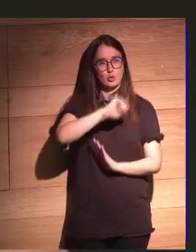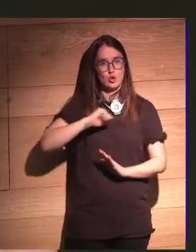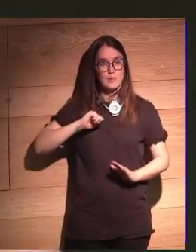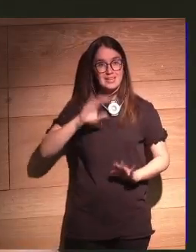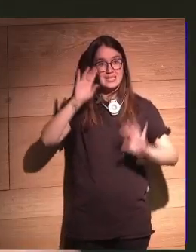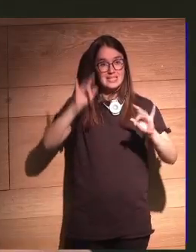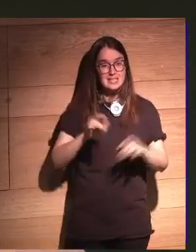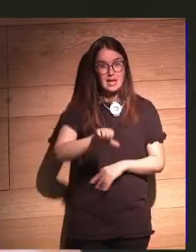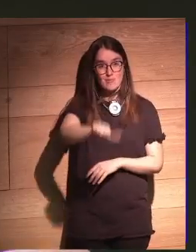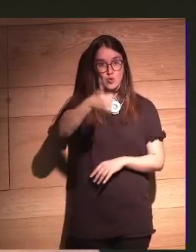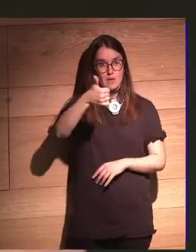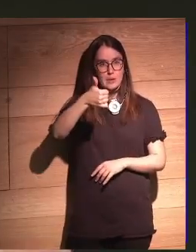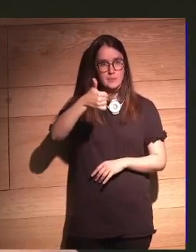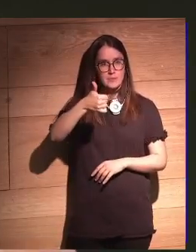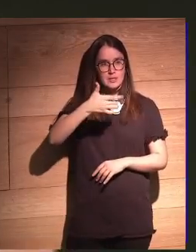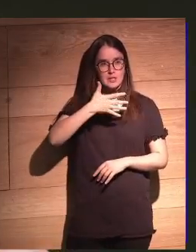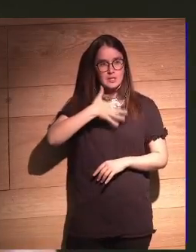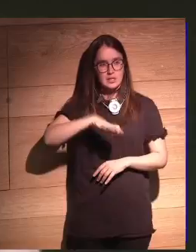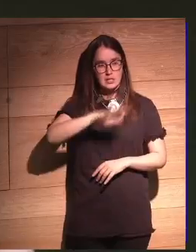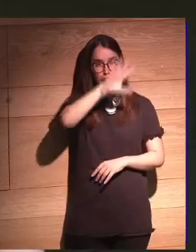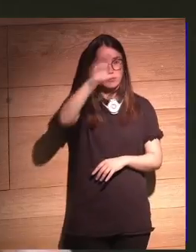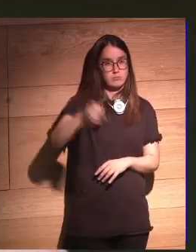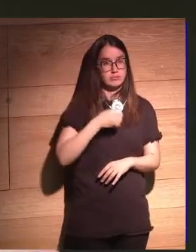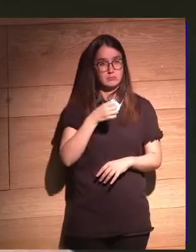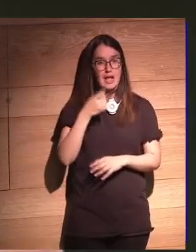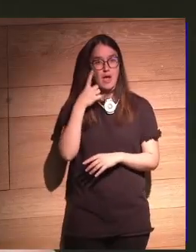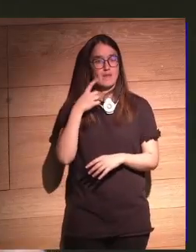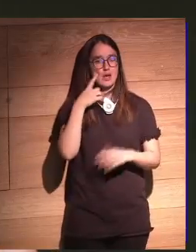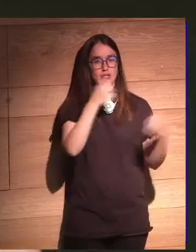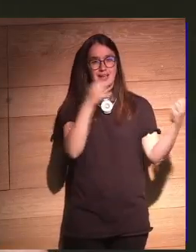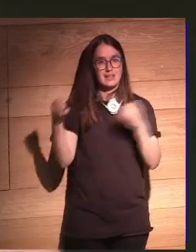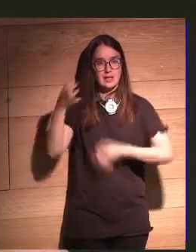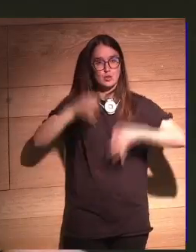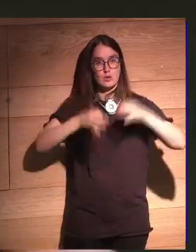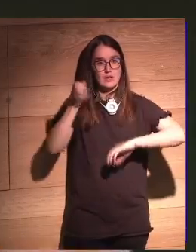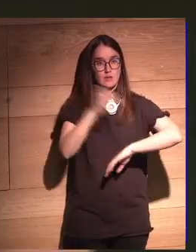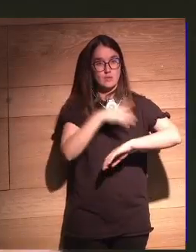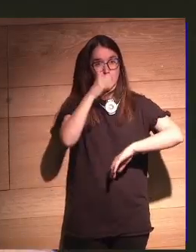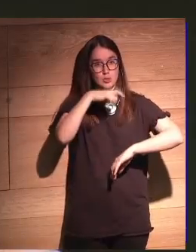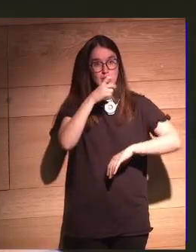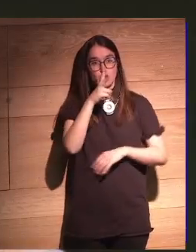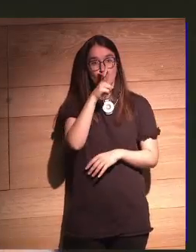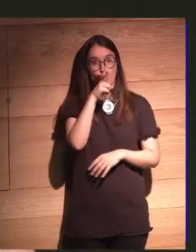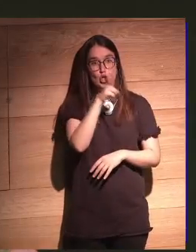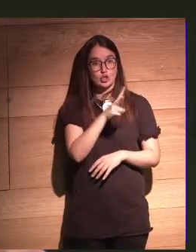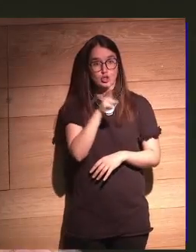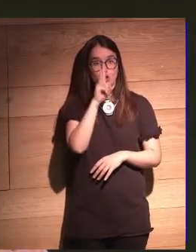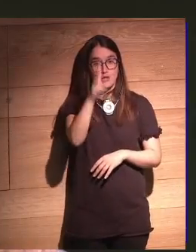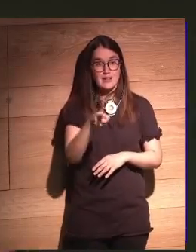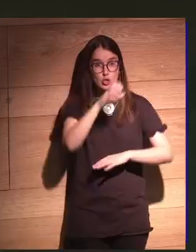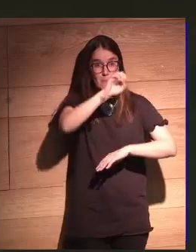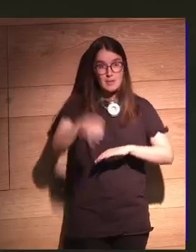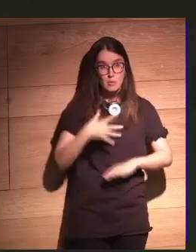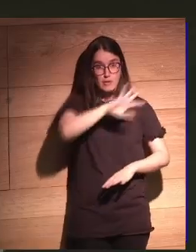So with the autonomous region laws that were proven that you can expropriate house when they're empty for more than